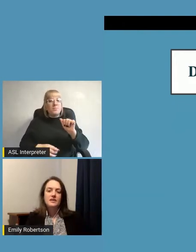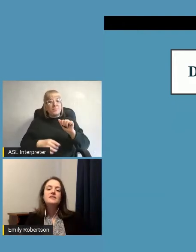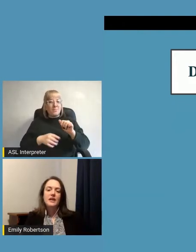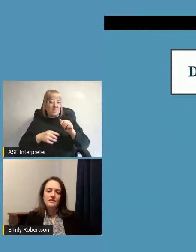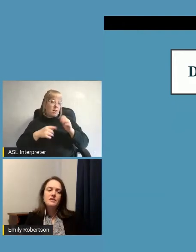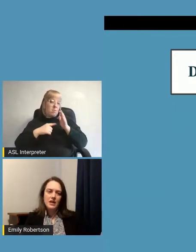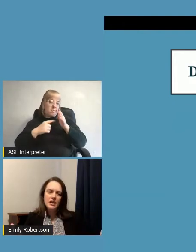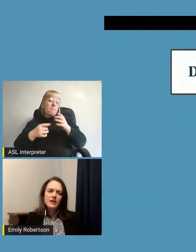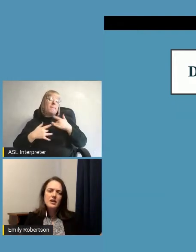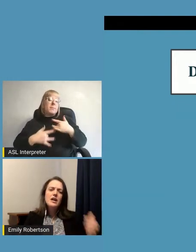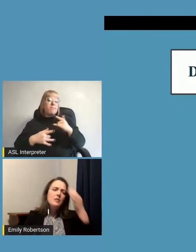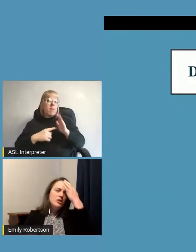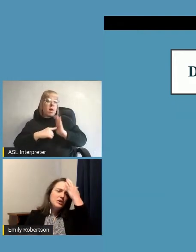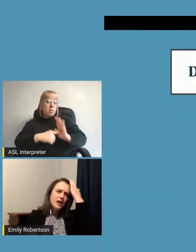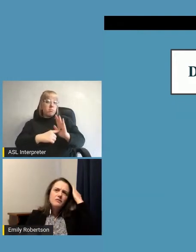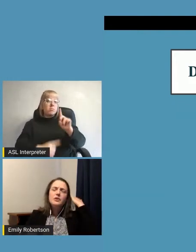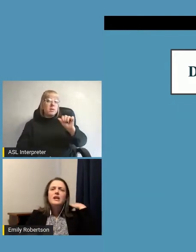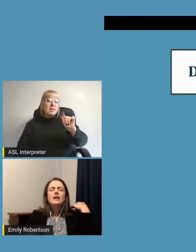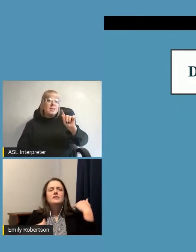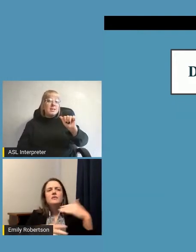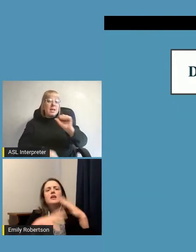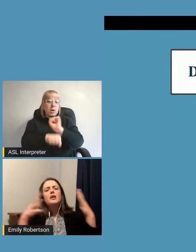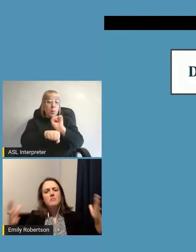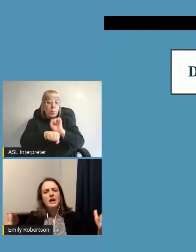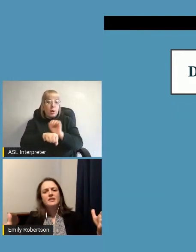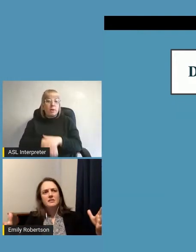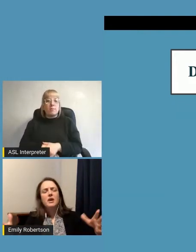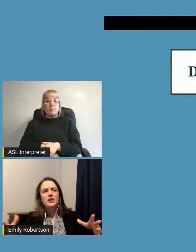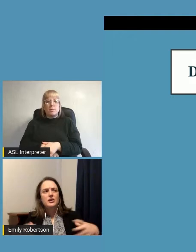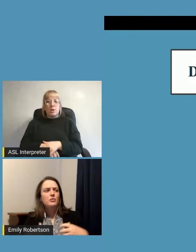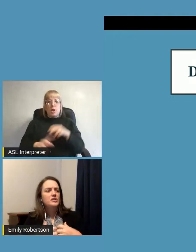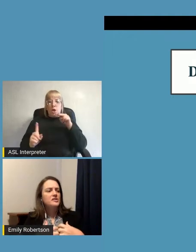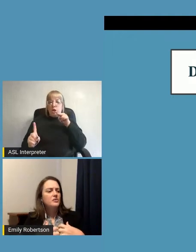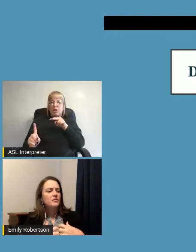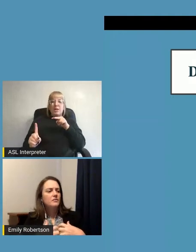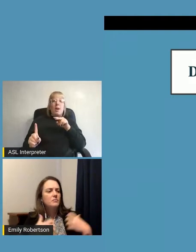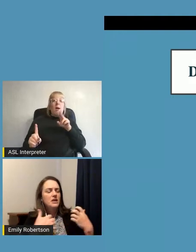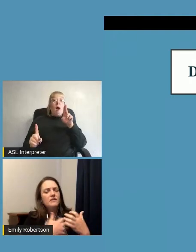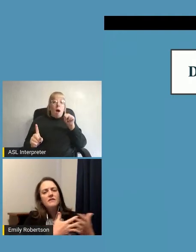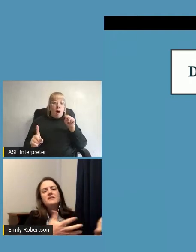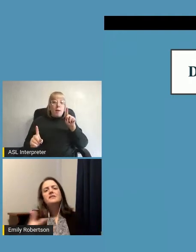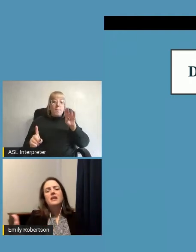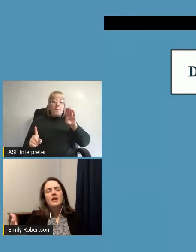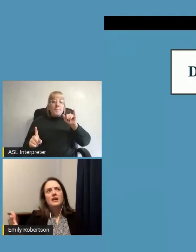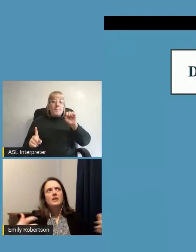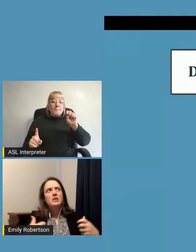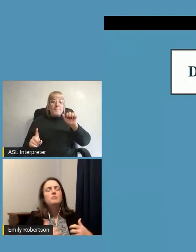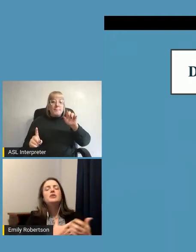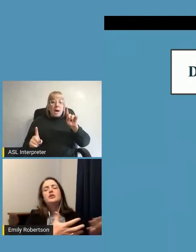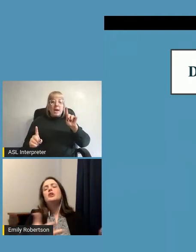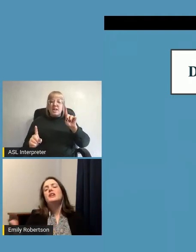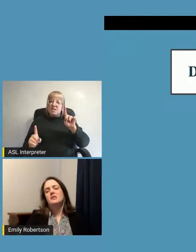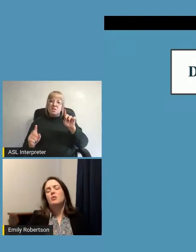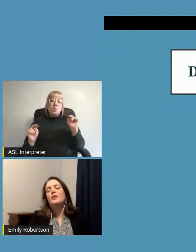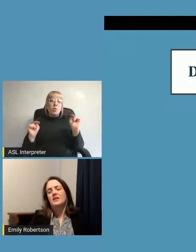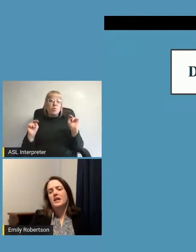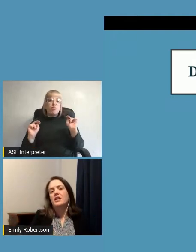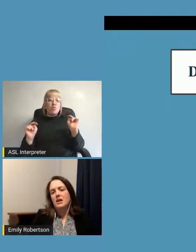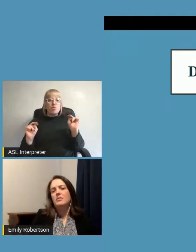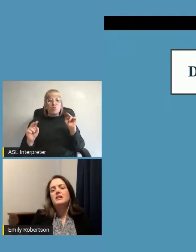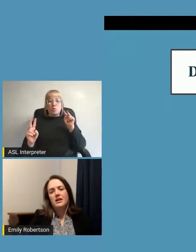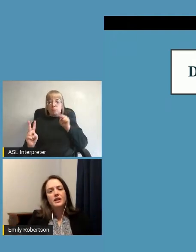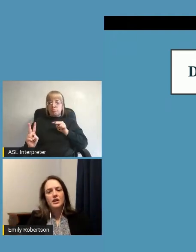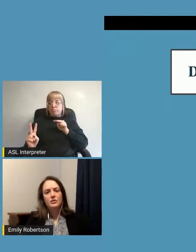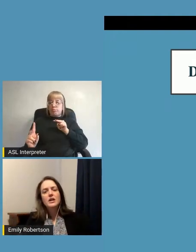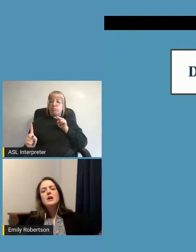trends within a set of data, but you're kind of looking at it in sort of an unbiased manner. You would just sort of be investigating and be curious about what the